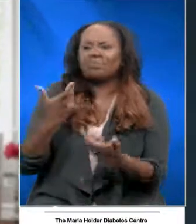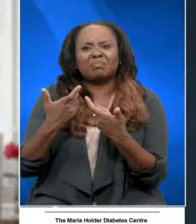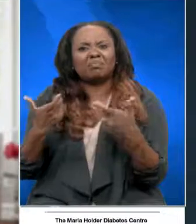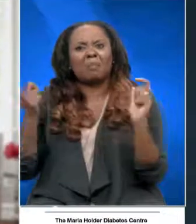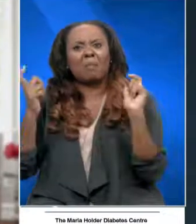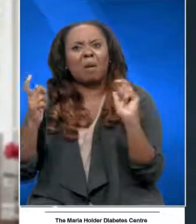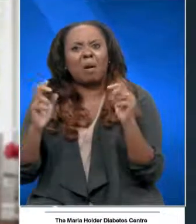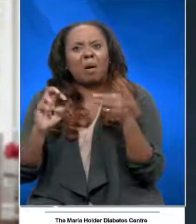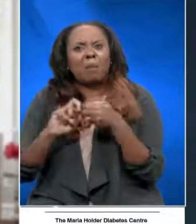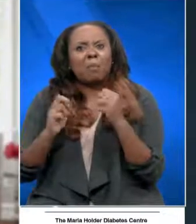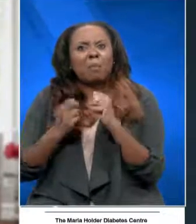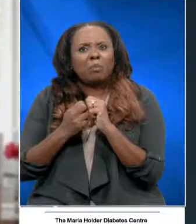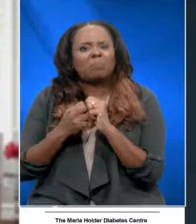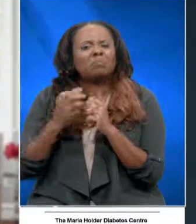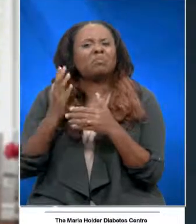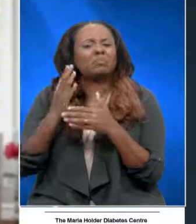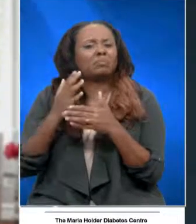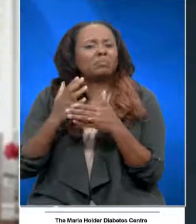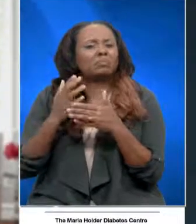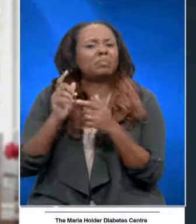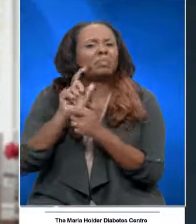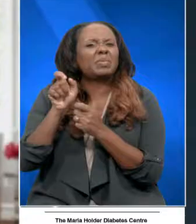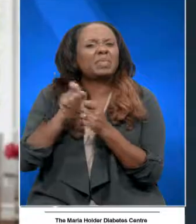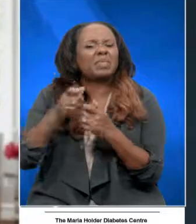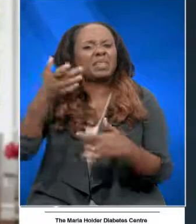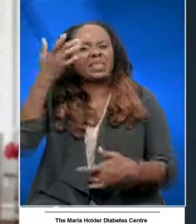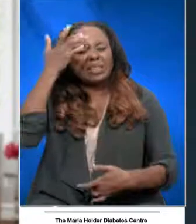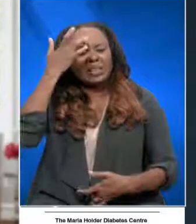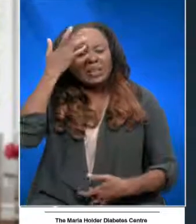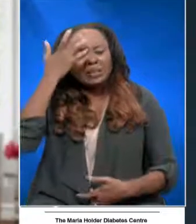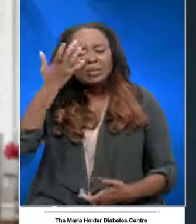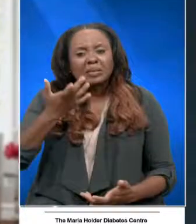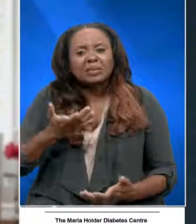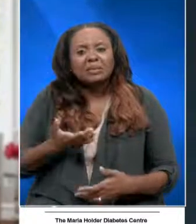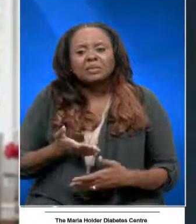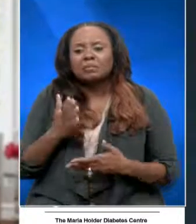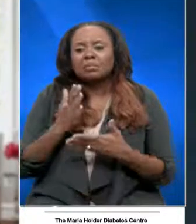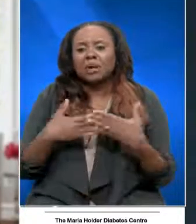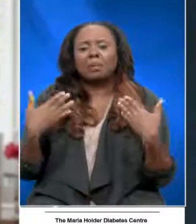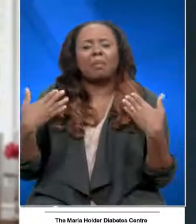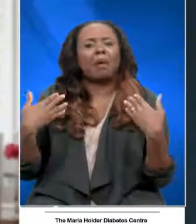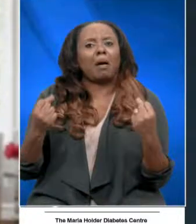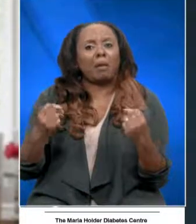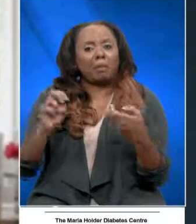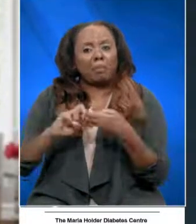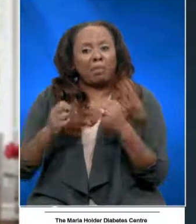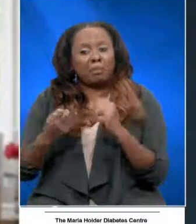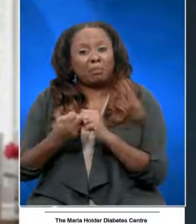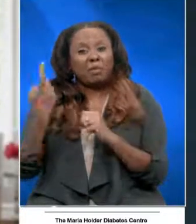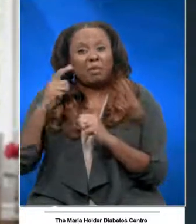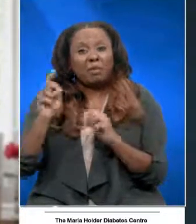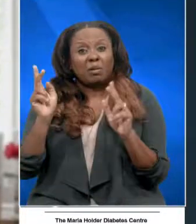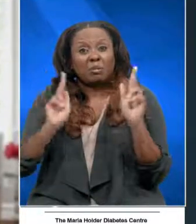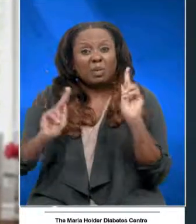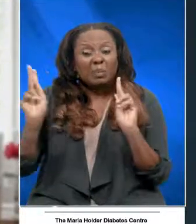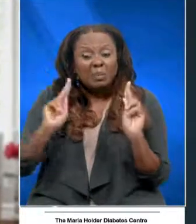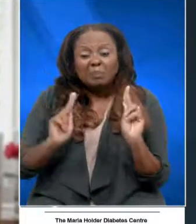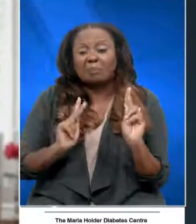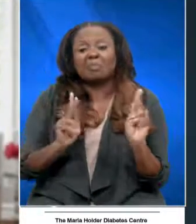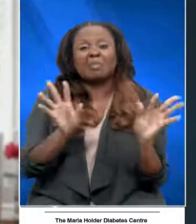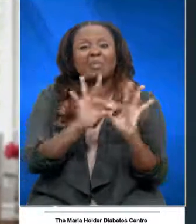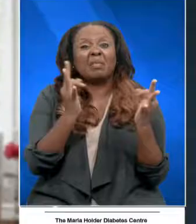national level for quite some time, posing devastating health consequences for individuals, families,